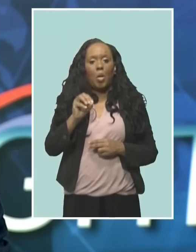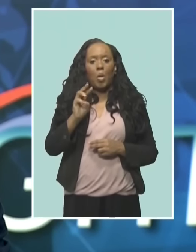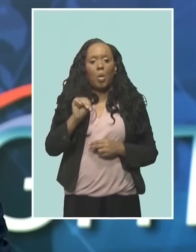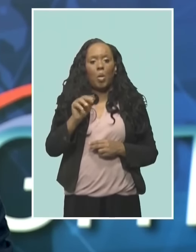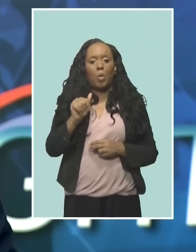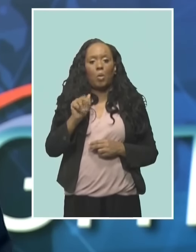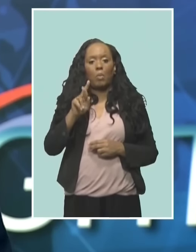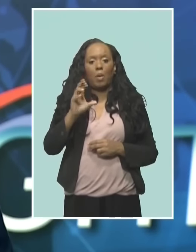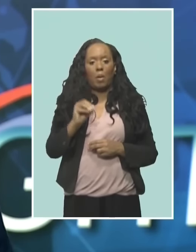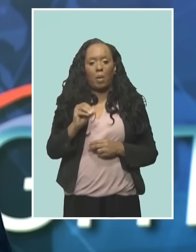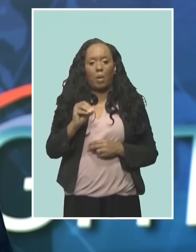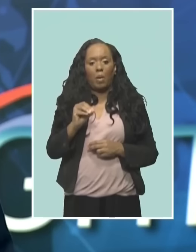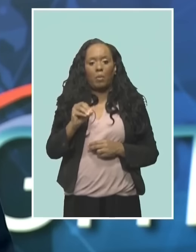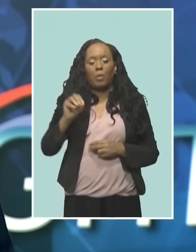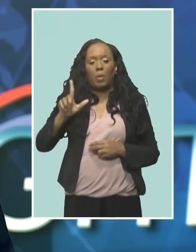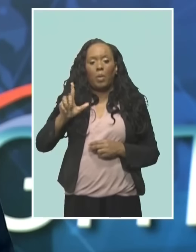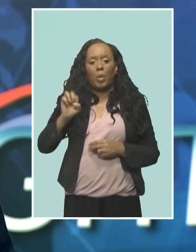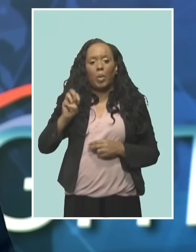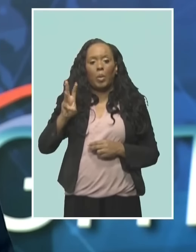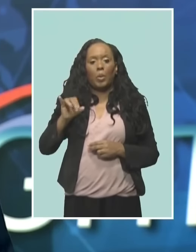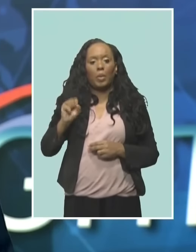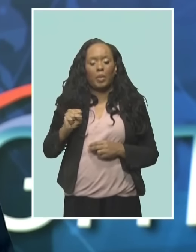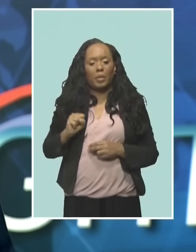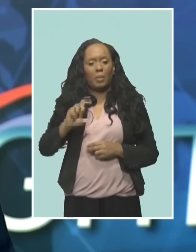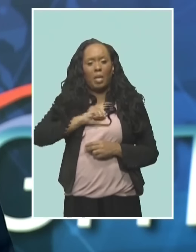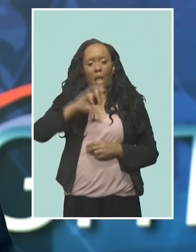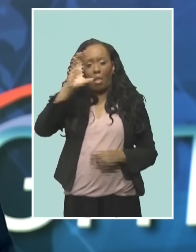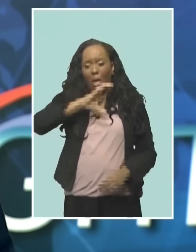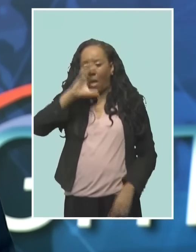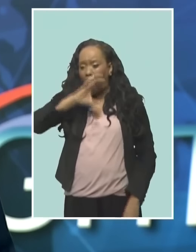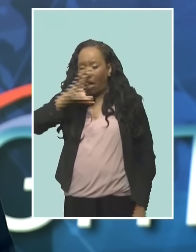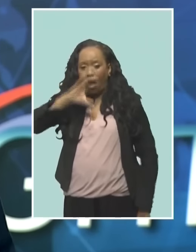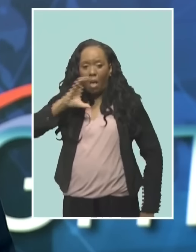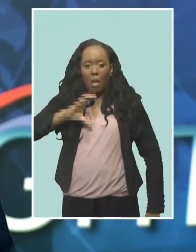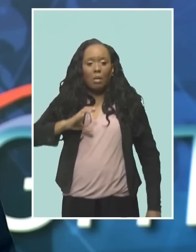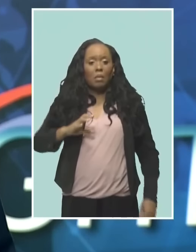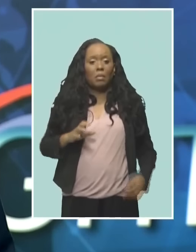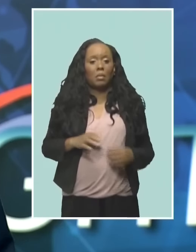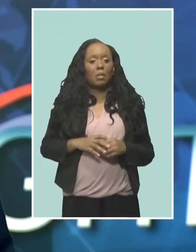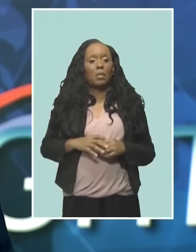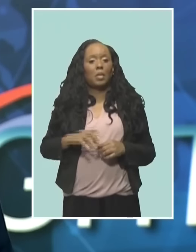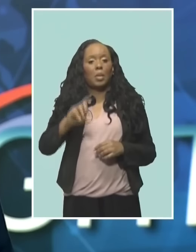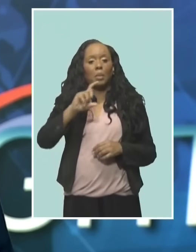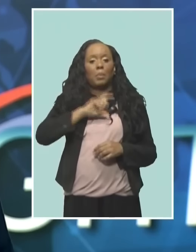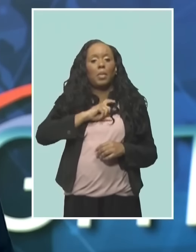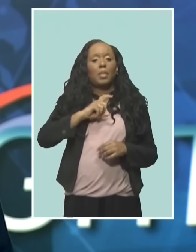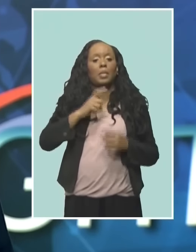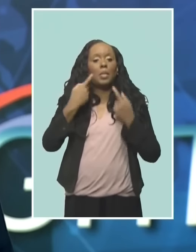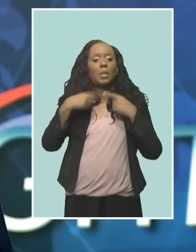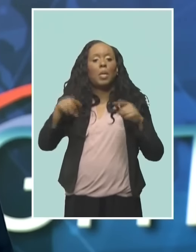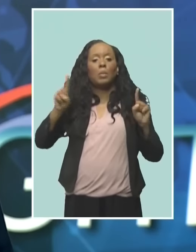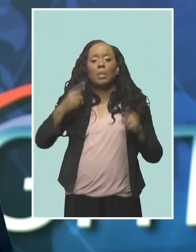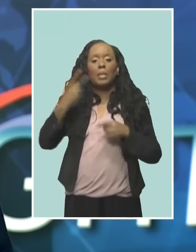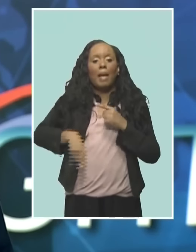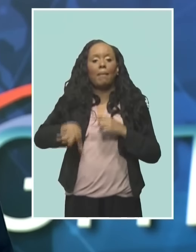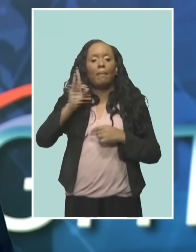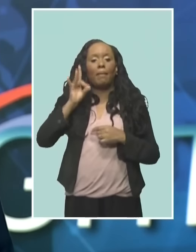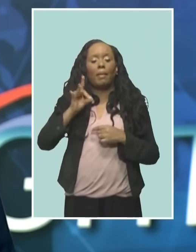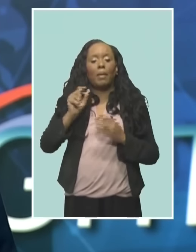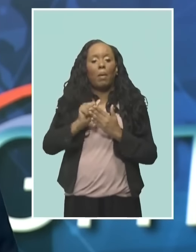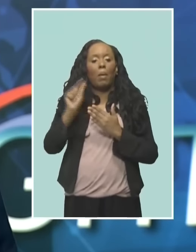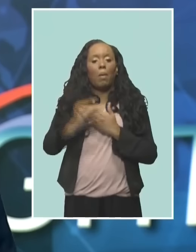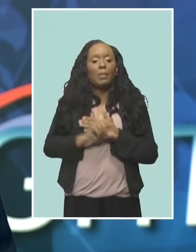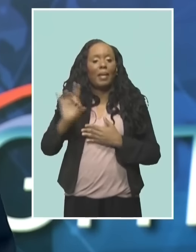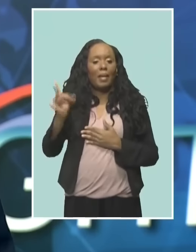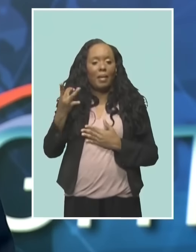alias Cartoon. He was the subject of a wanted man bulletin issued on the 8th of August. Police say he was arrested and brought into